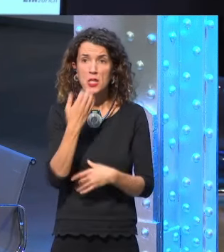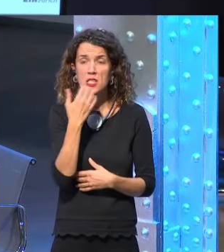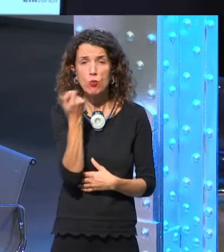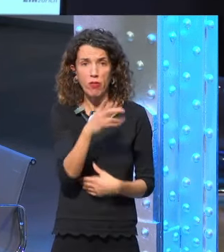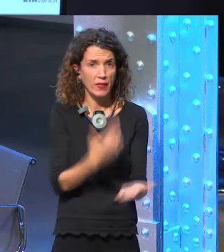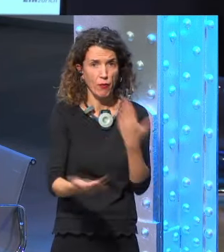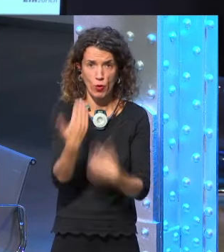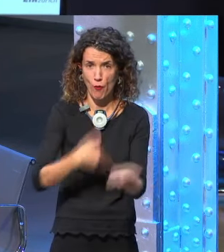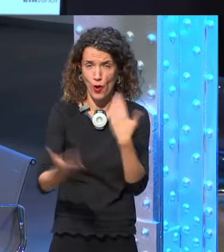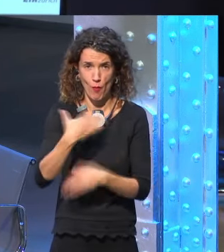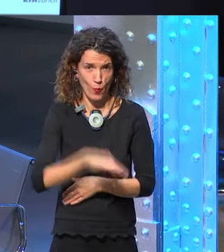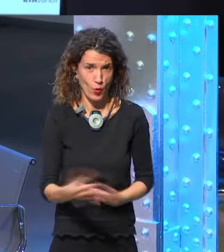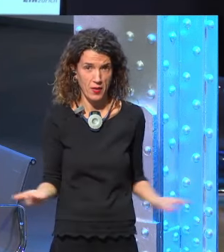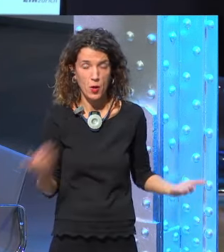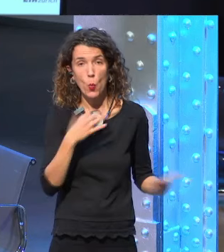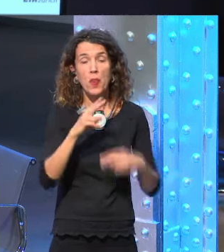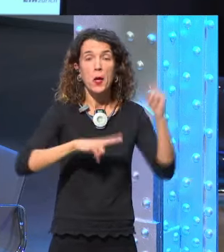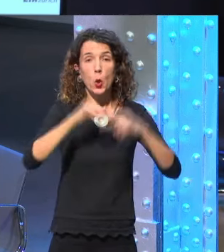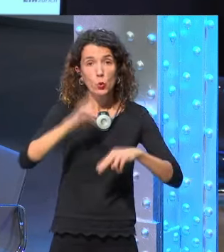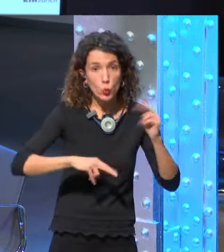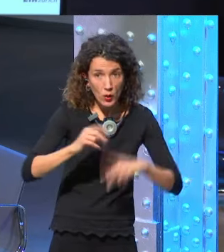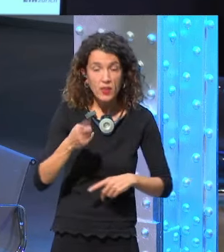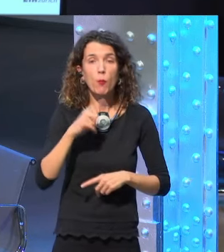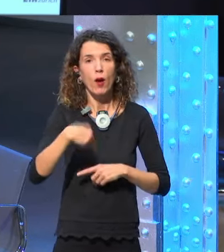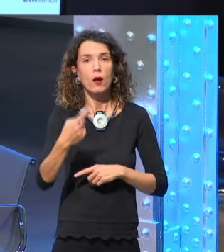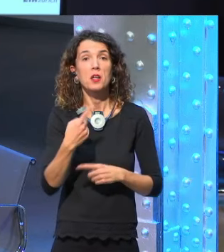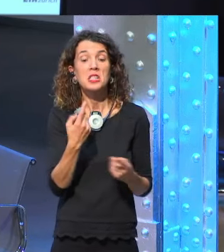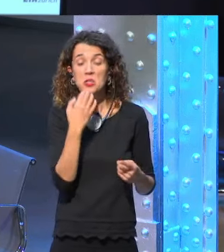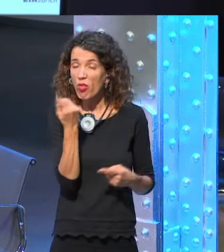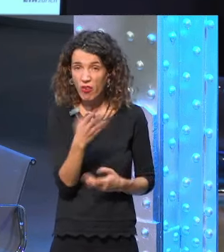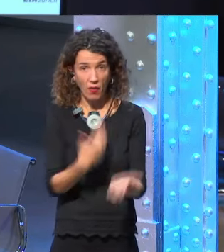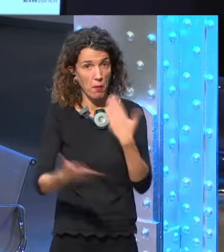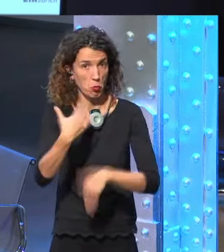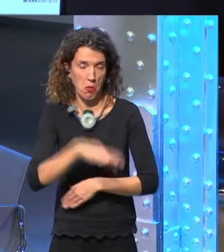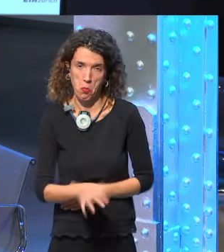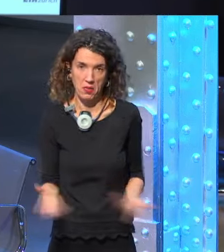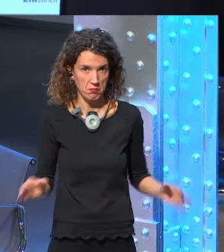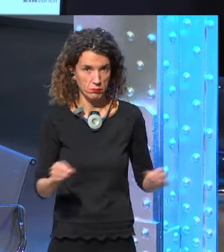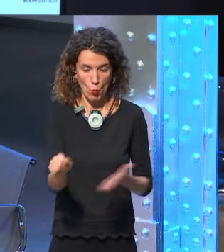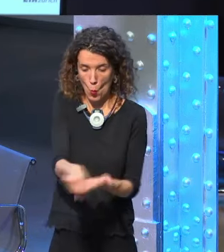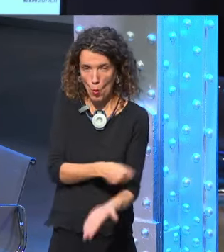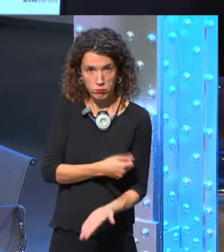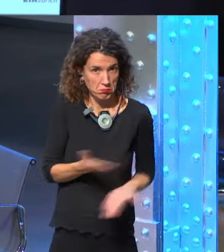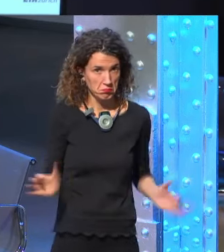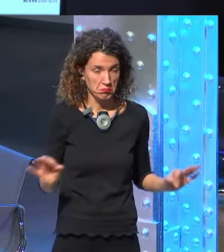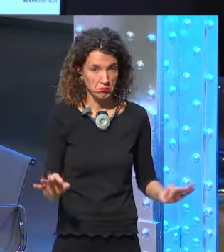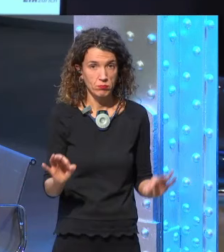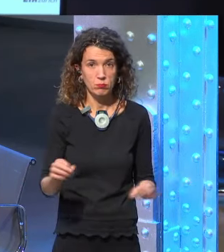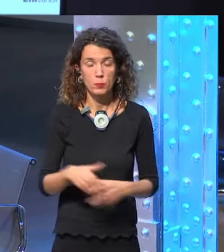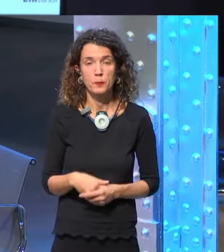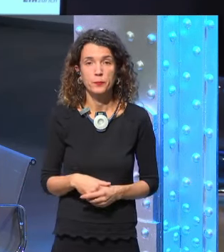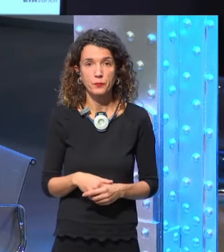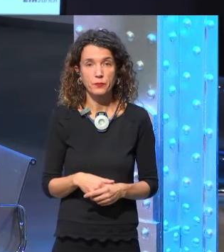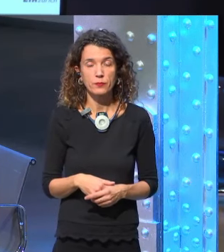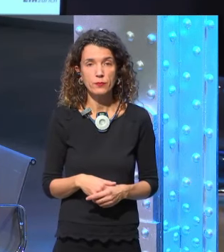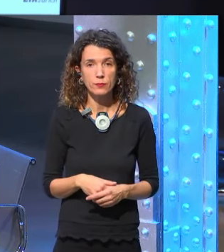it up, but you could also build it back. So you don't just grow city, let's say, carpet over